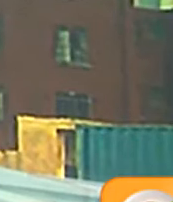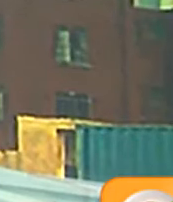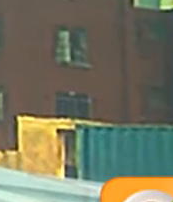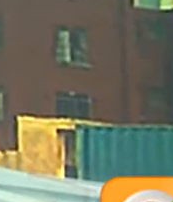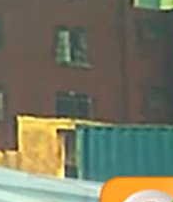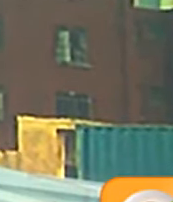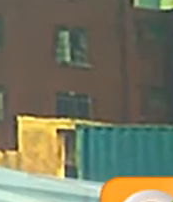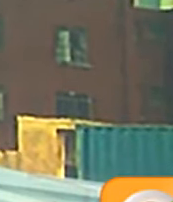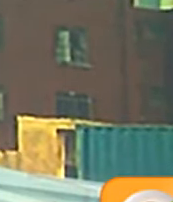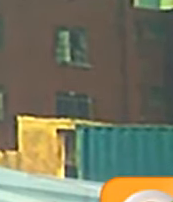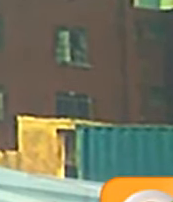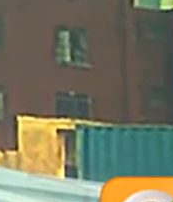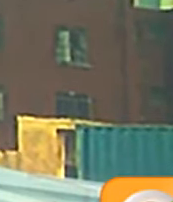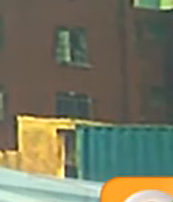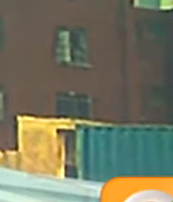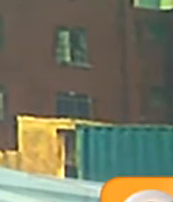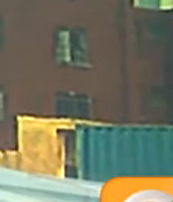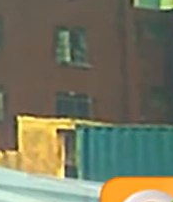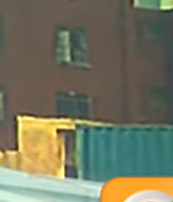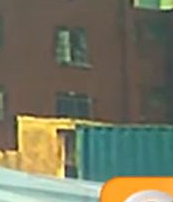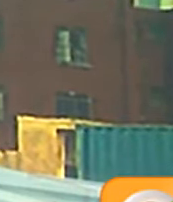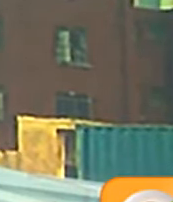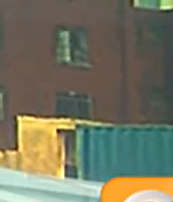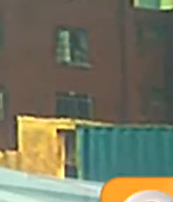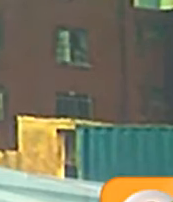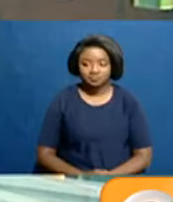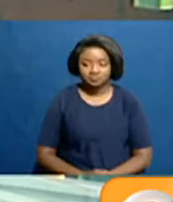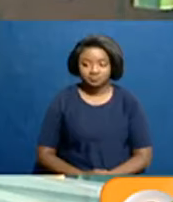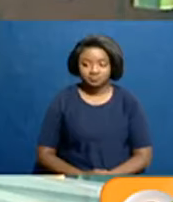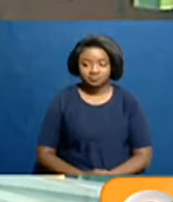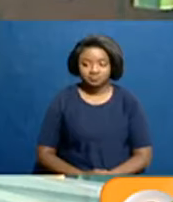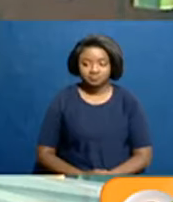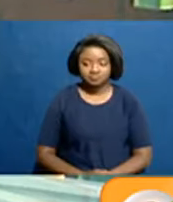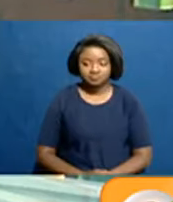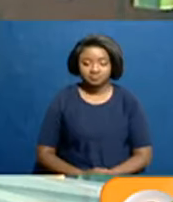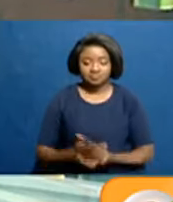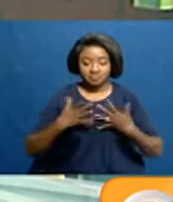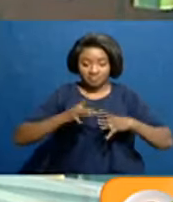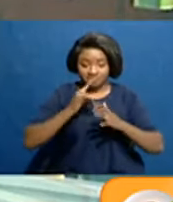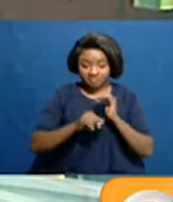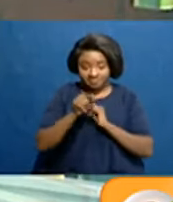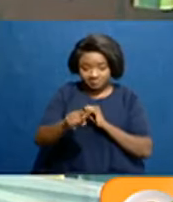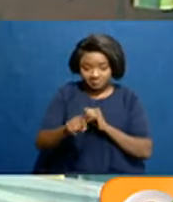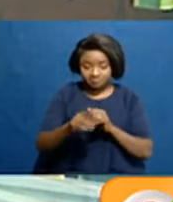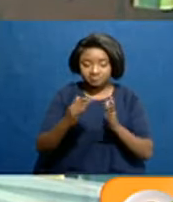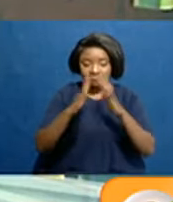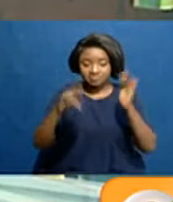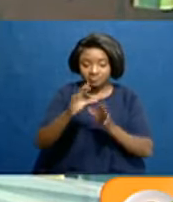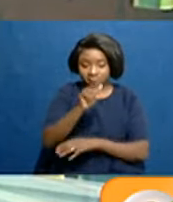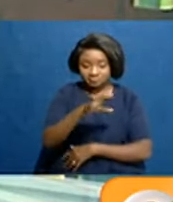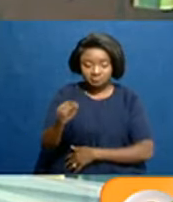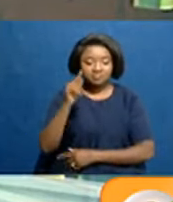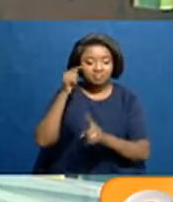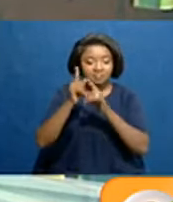The petitioners argue that the act is a pyramid scheme made to hoodwink Kenyans and enrich a few who are in